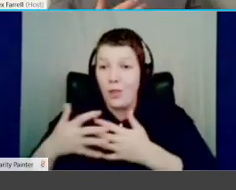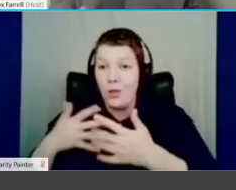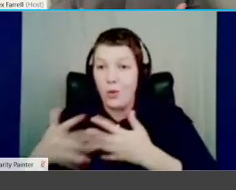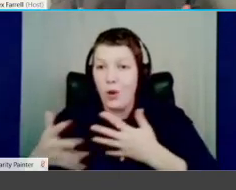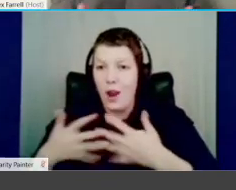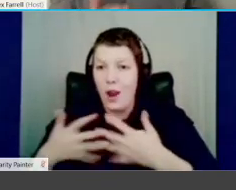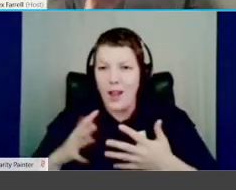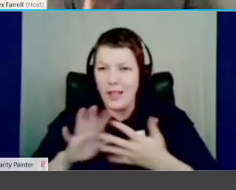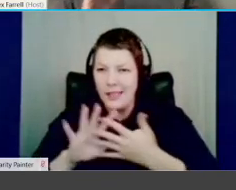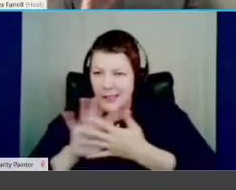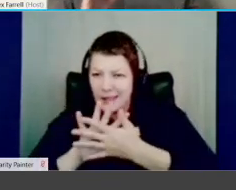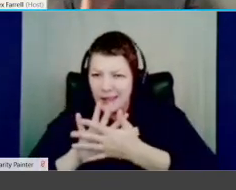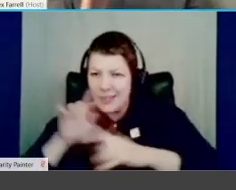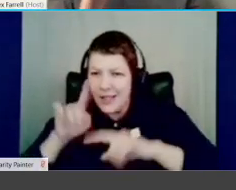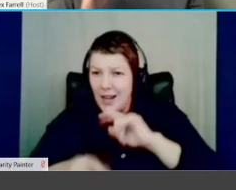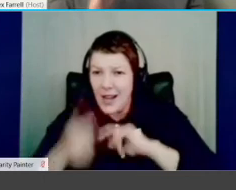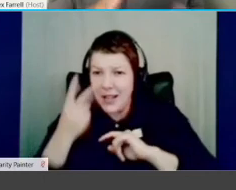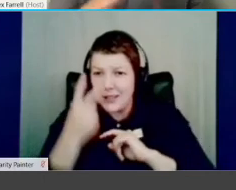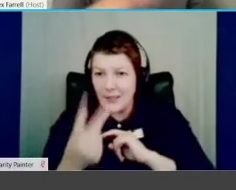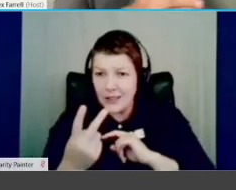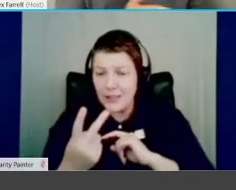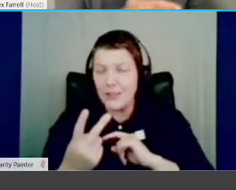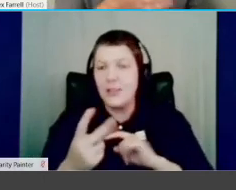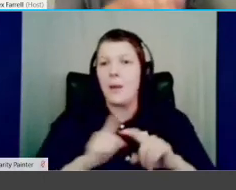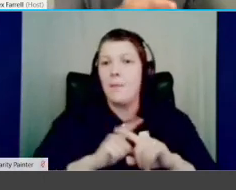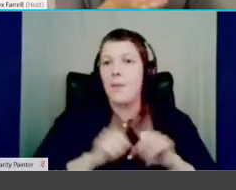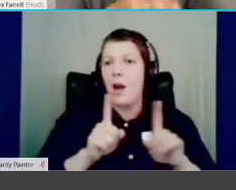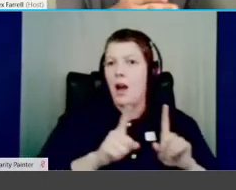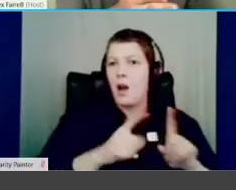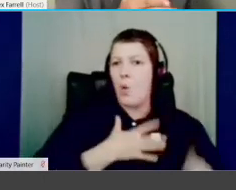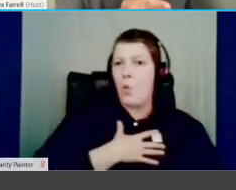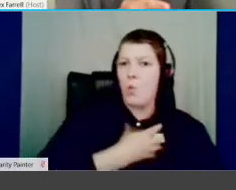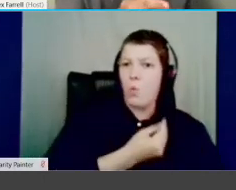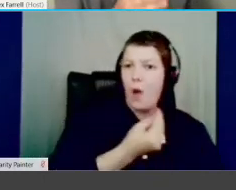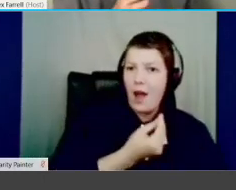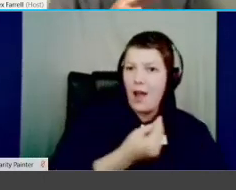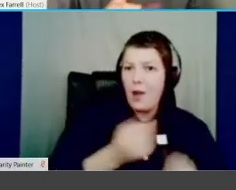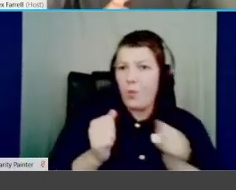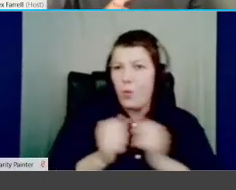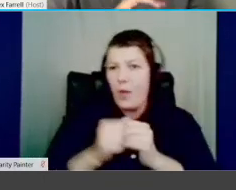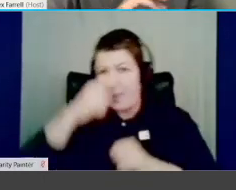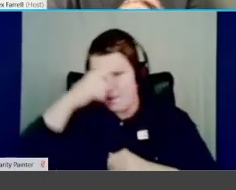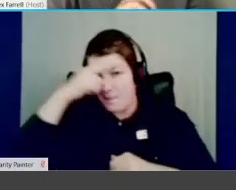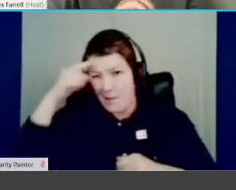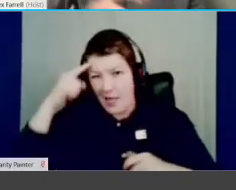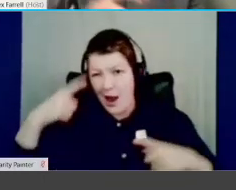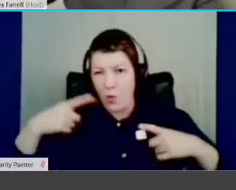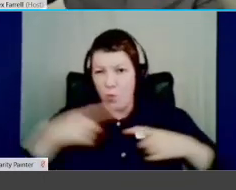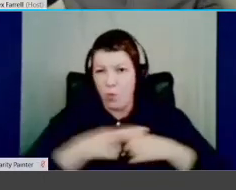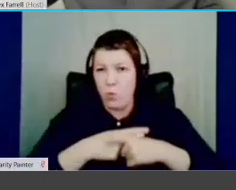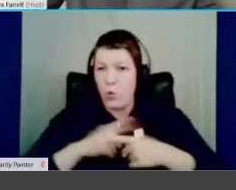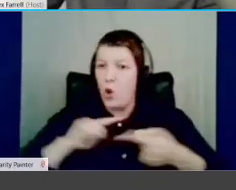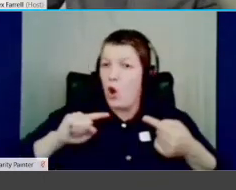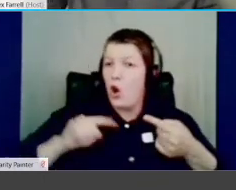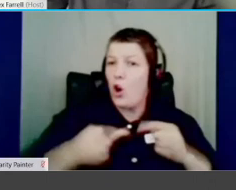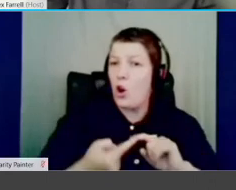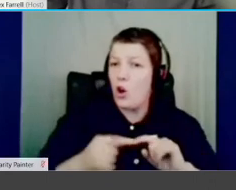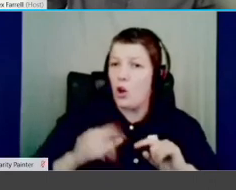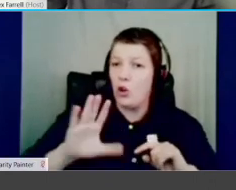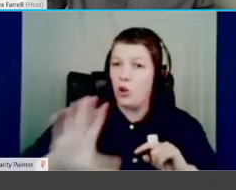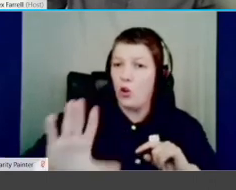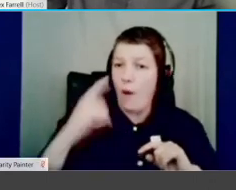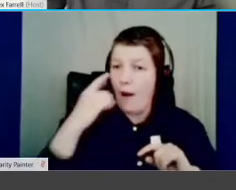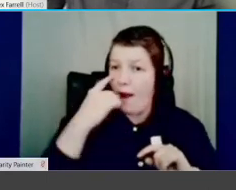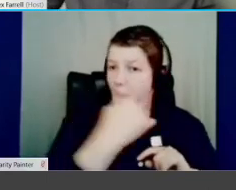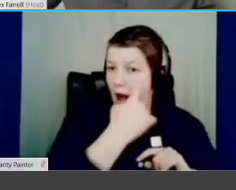of then begs the question, is the way that you were able to find a solution to that was kind of something outside of the design of that